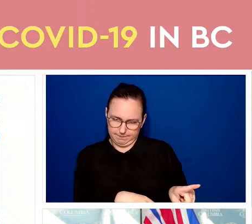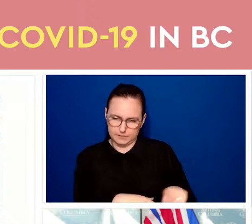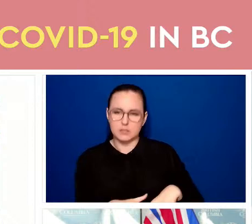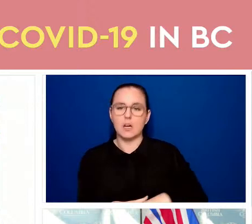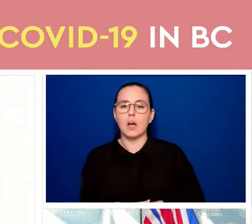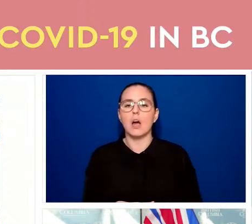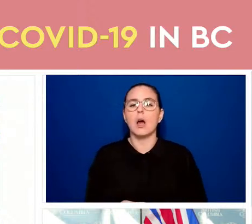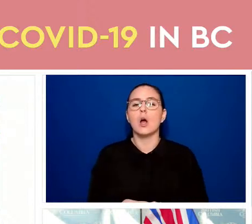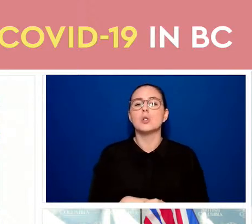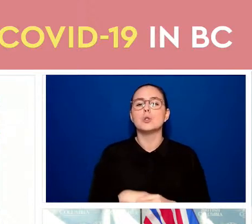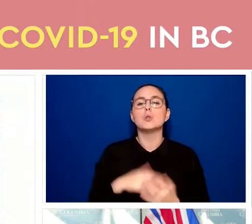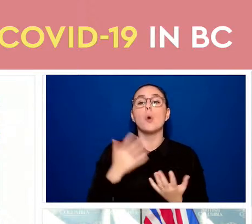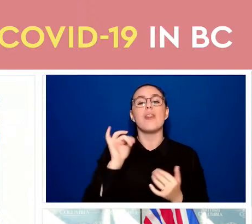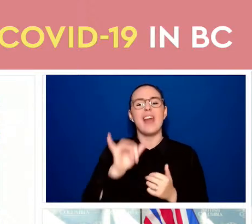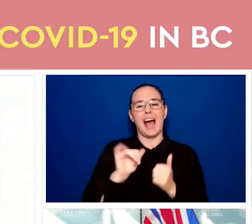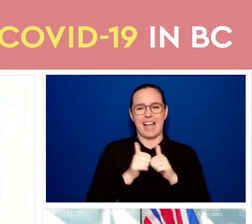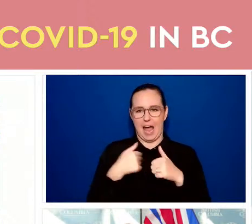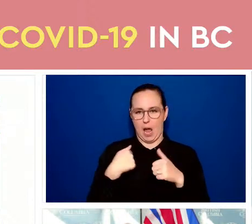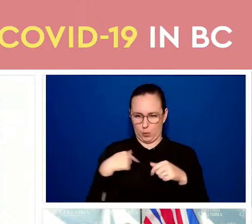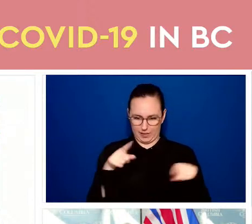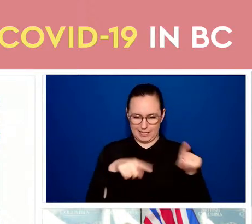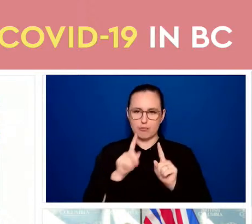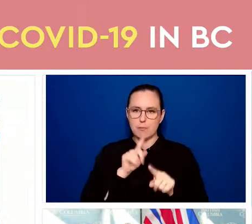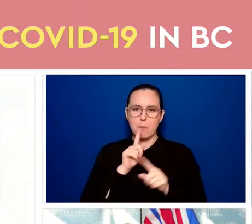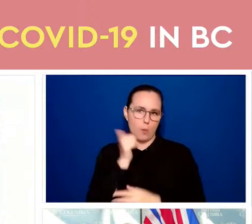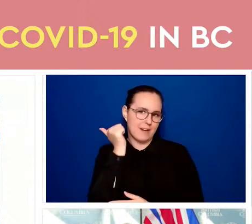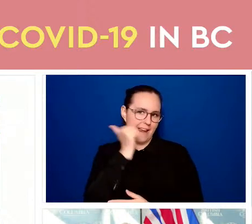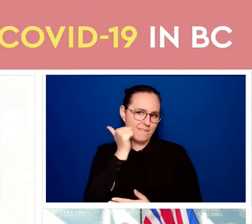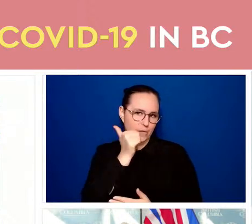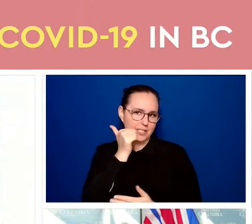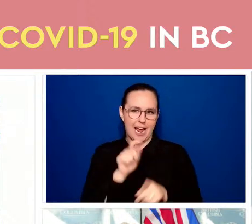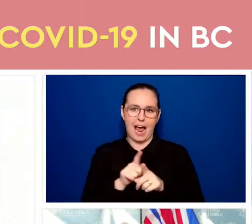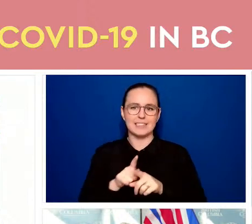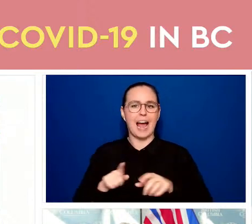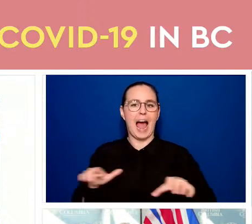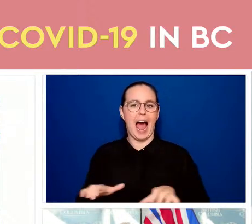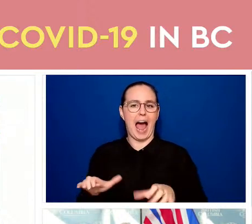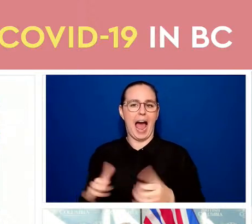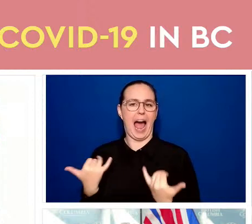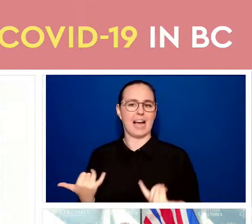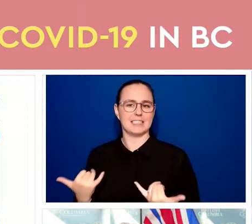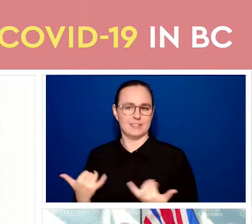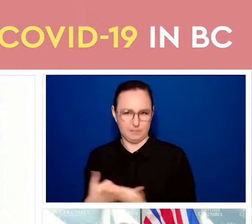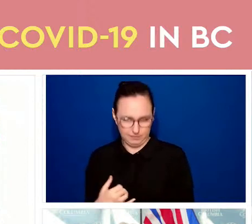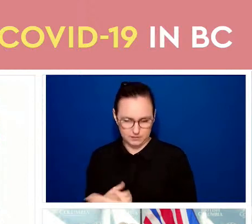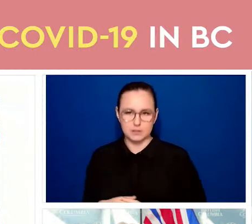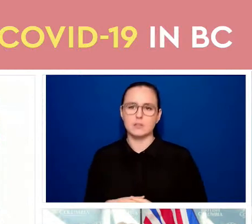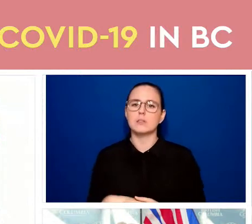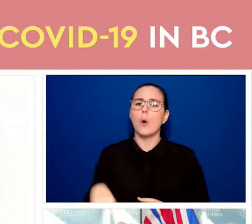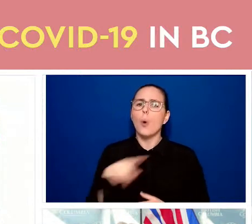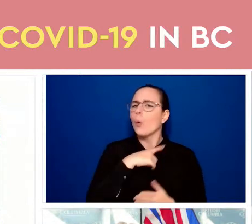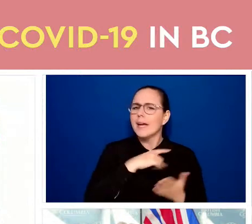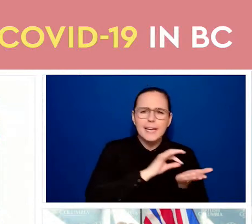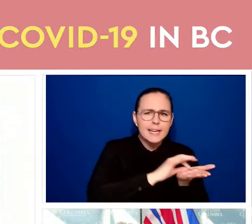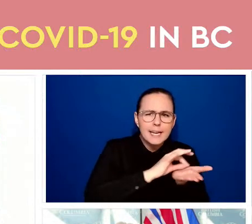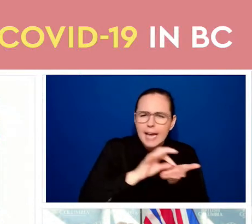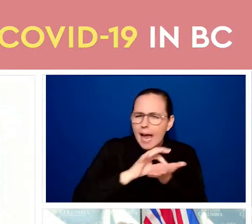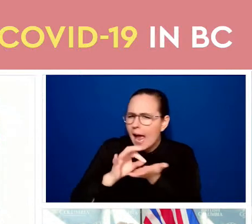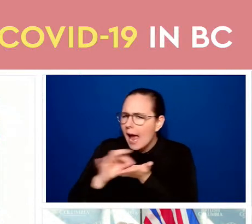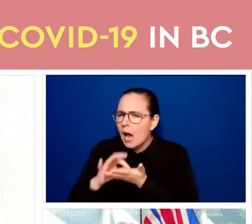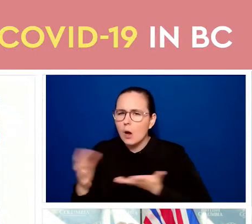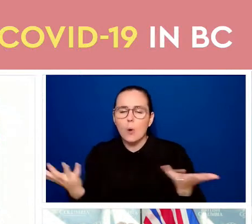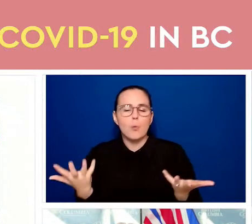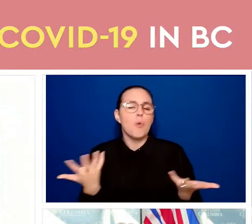reports. The other reason we track is if somebody who is a case, whether they're infected in